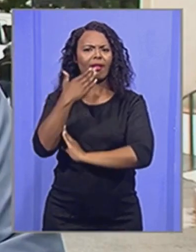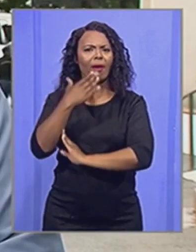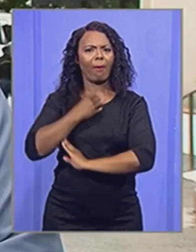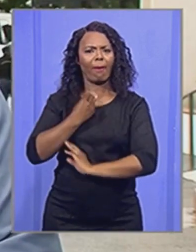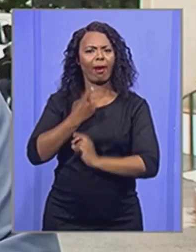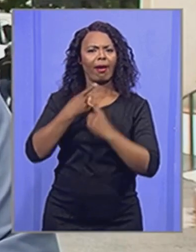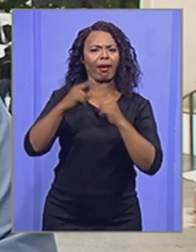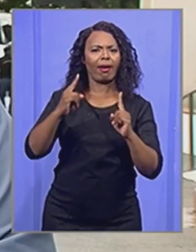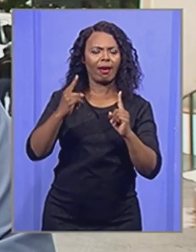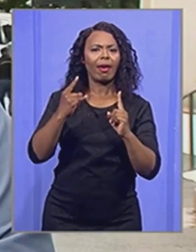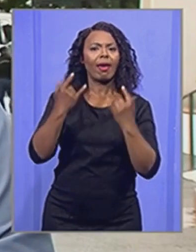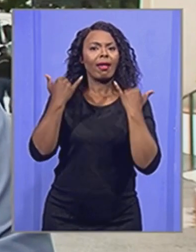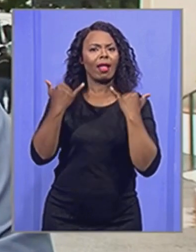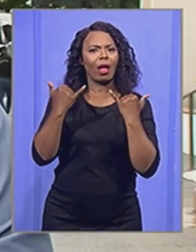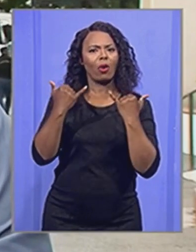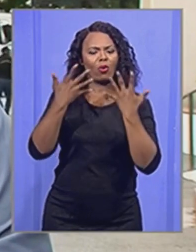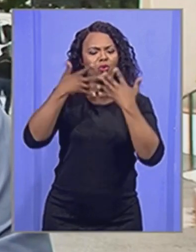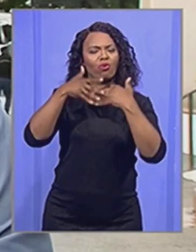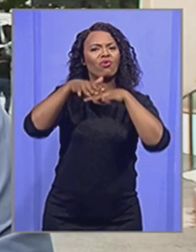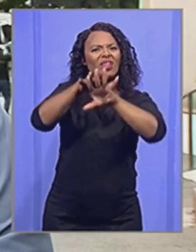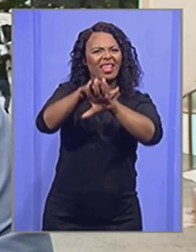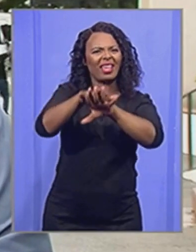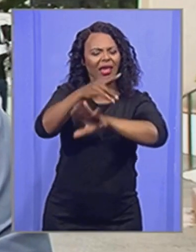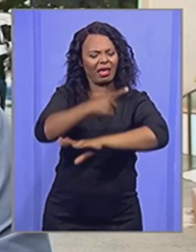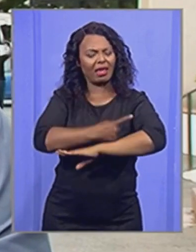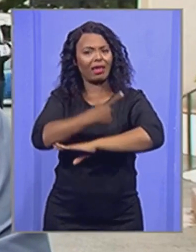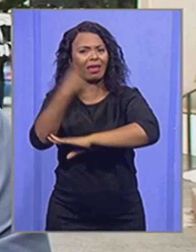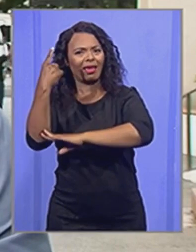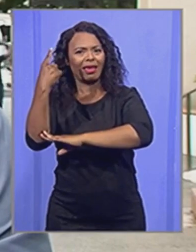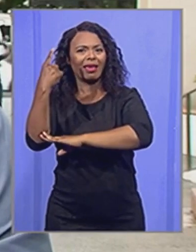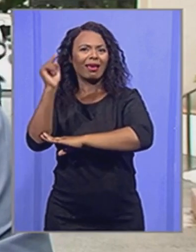course, reconciliation